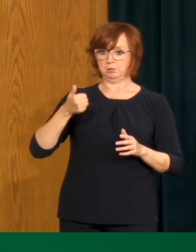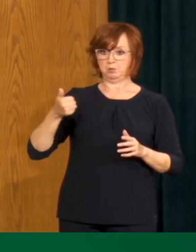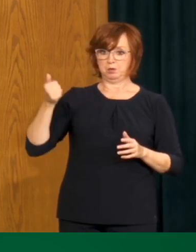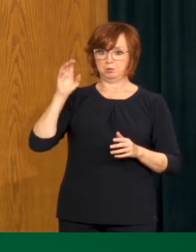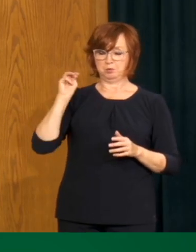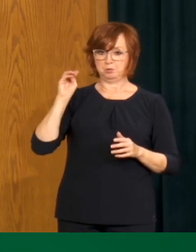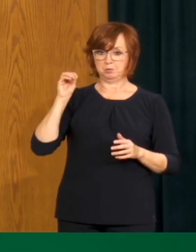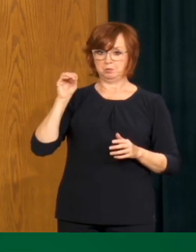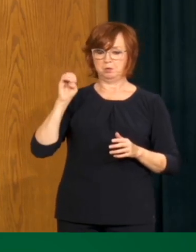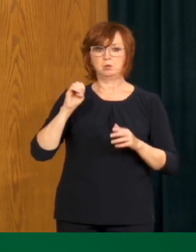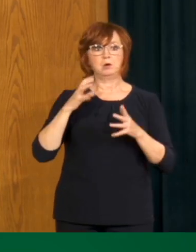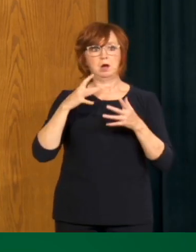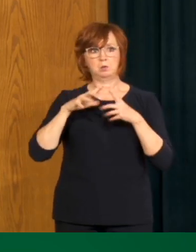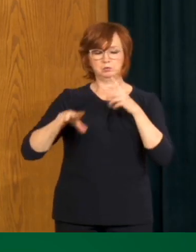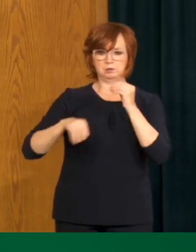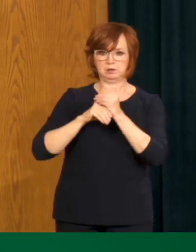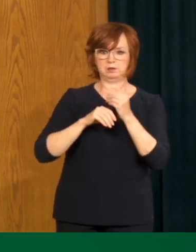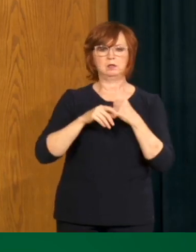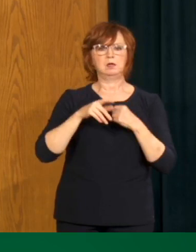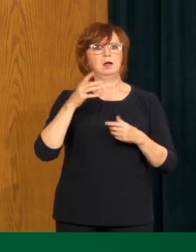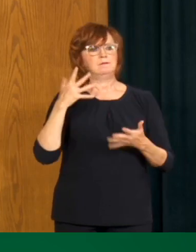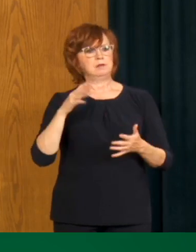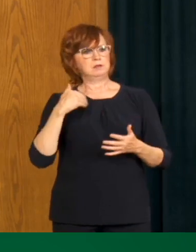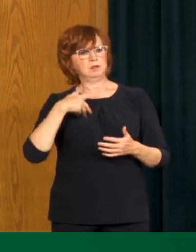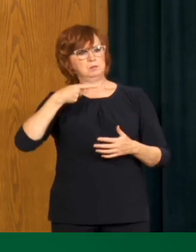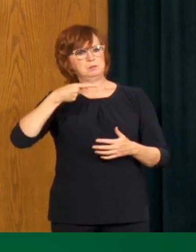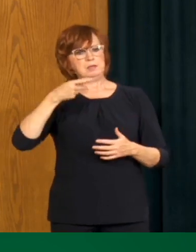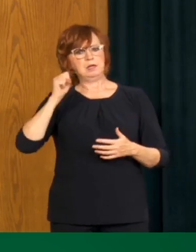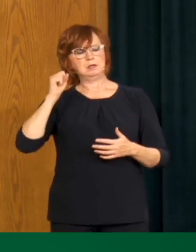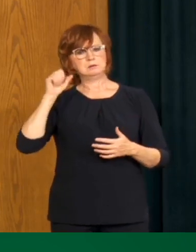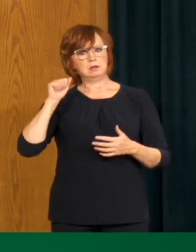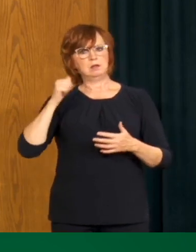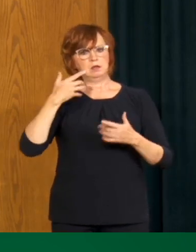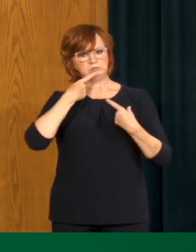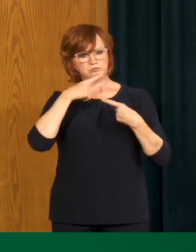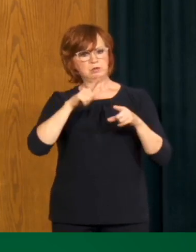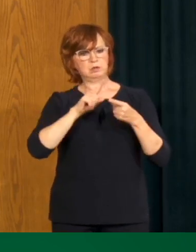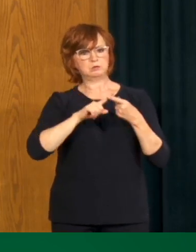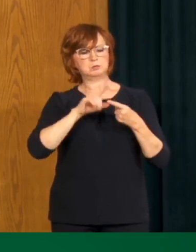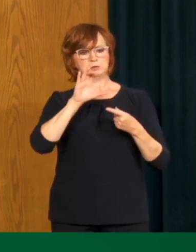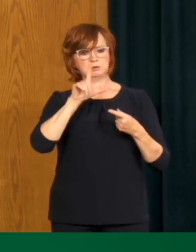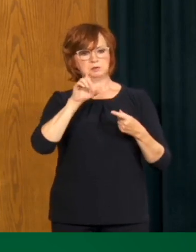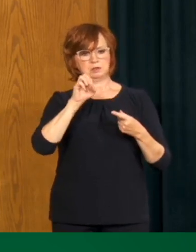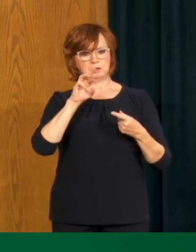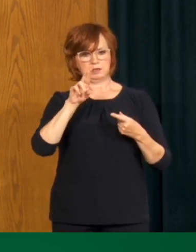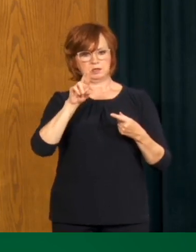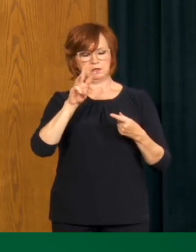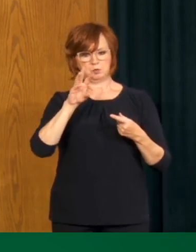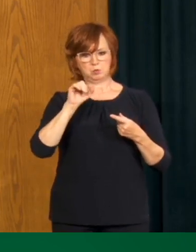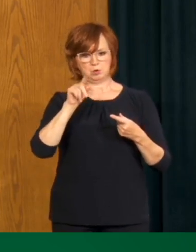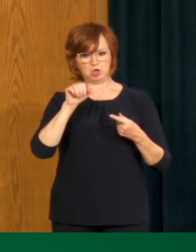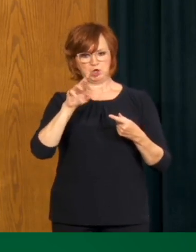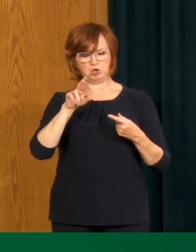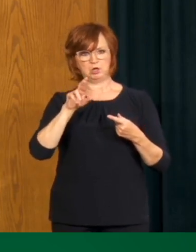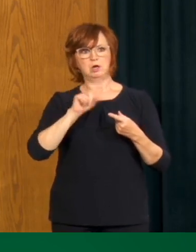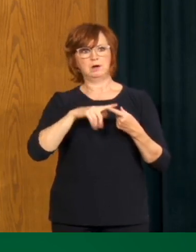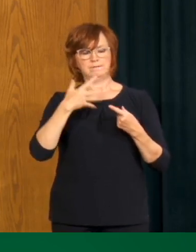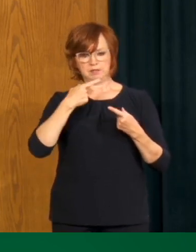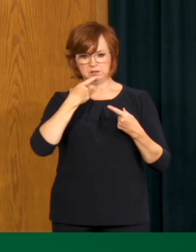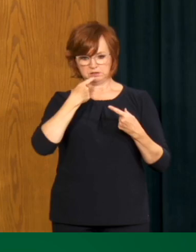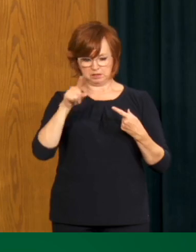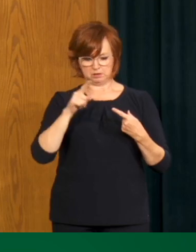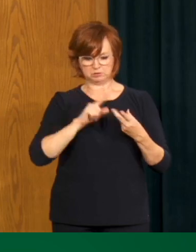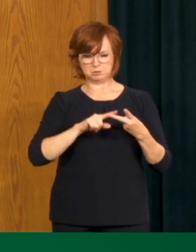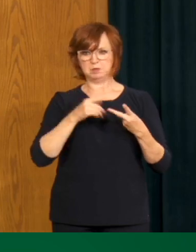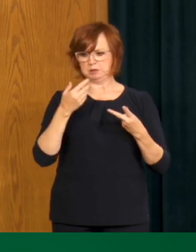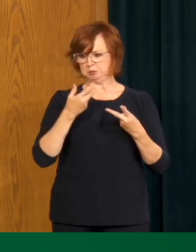been public service announcements where there's been some minor outbreaks. We just had one in Clearwater. I believe there's one in Saskatoon a few weeks ago. And